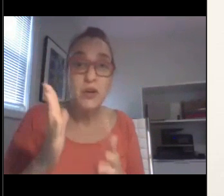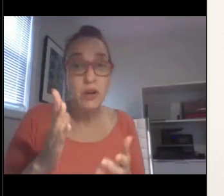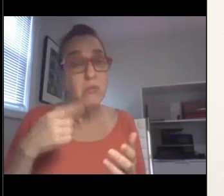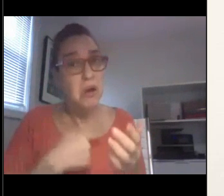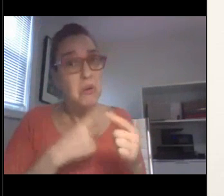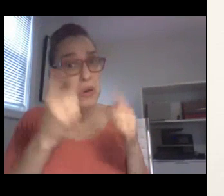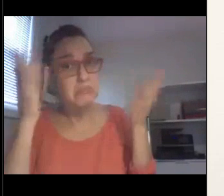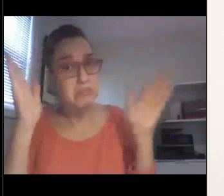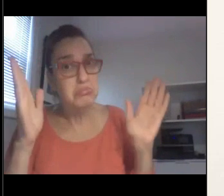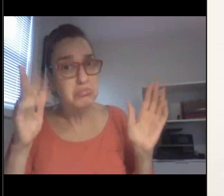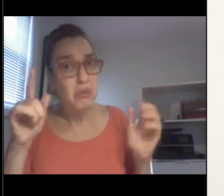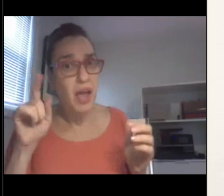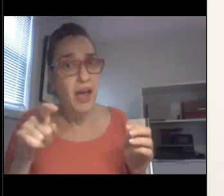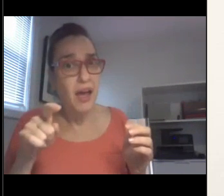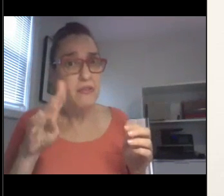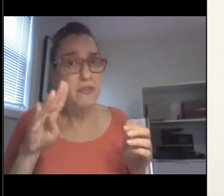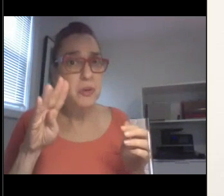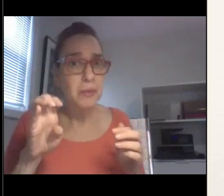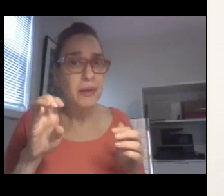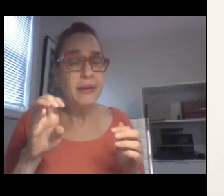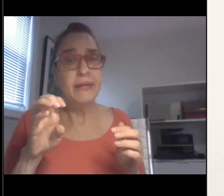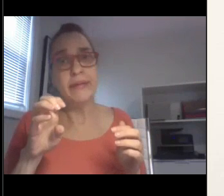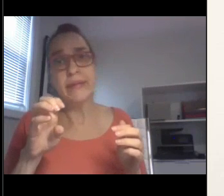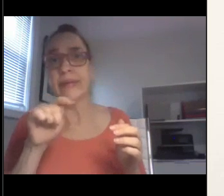do X, where X is usually like syntax,